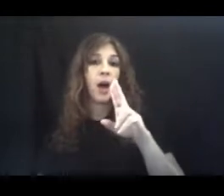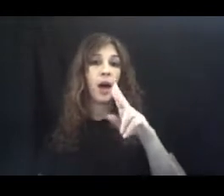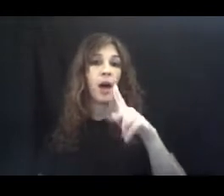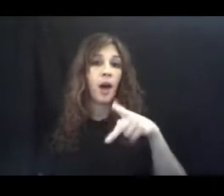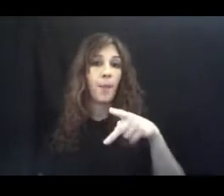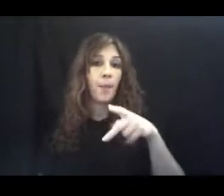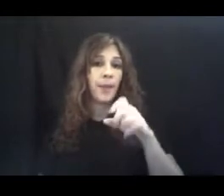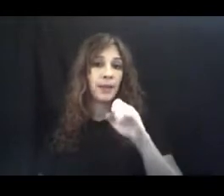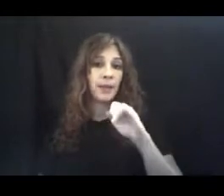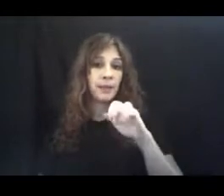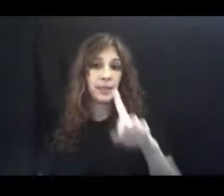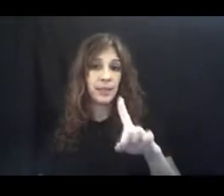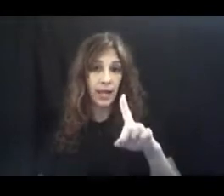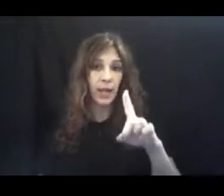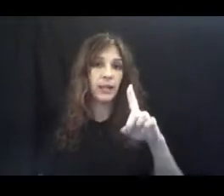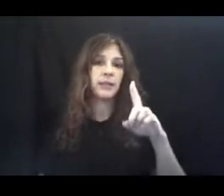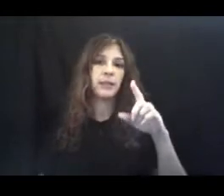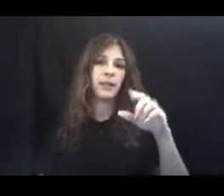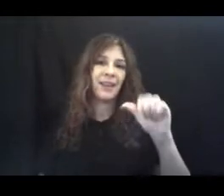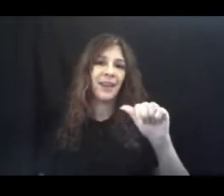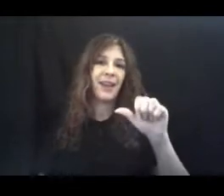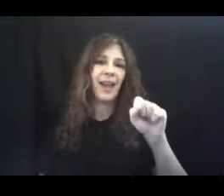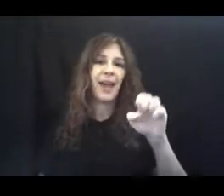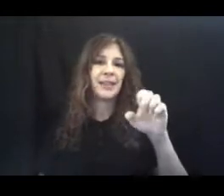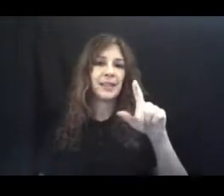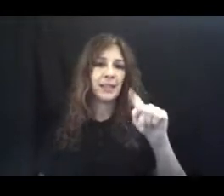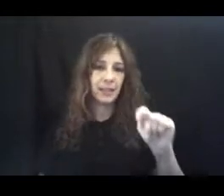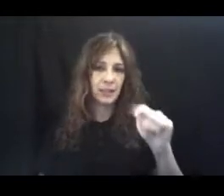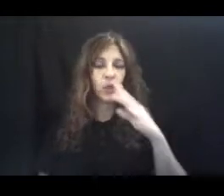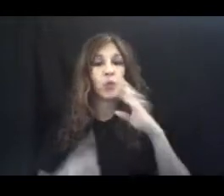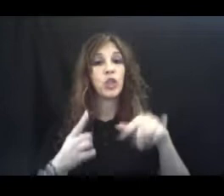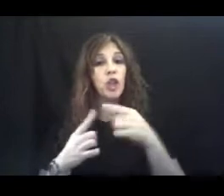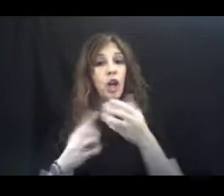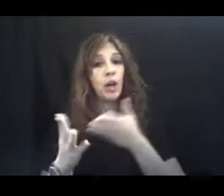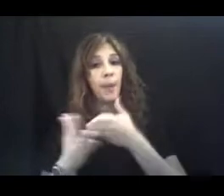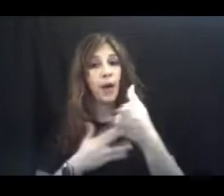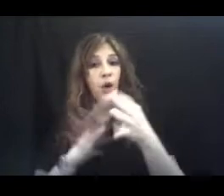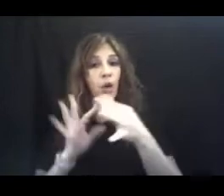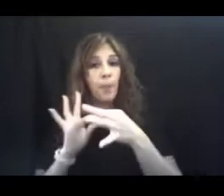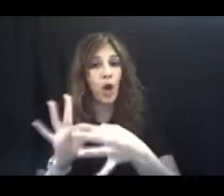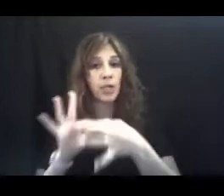And when we talk about food apartheid, it's been